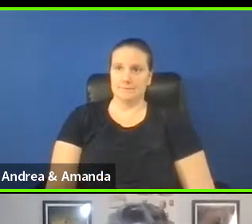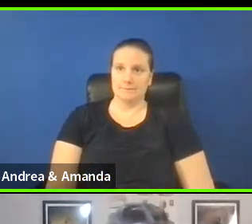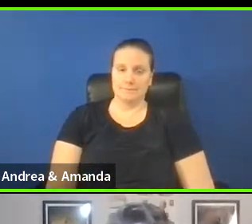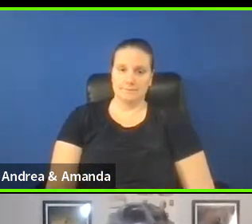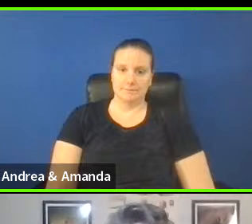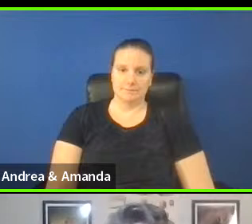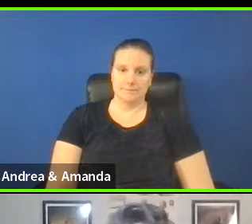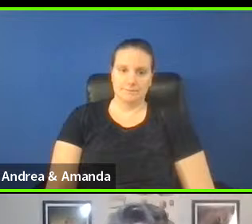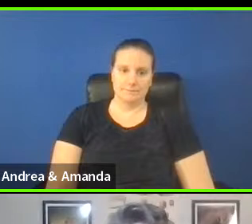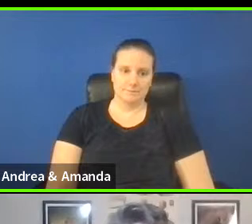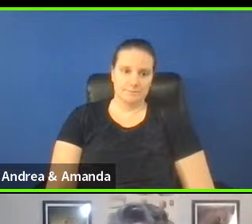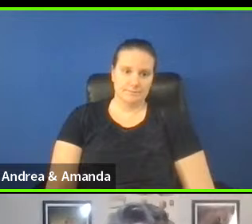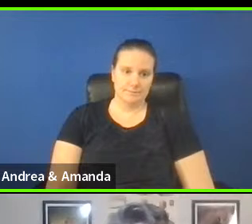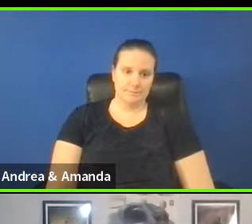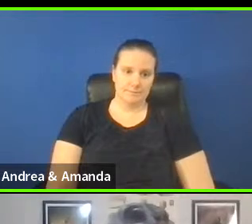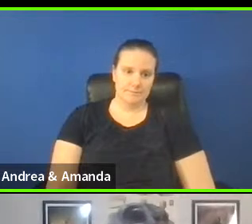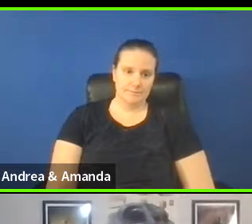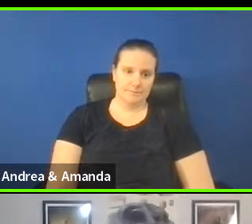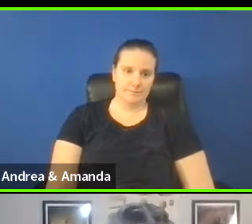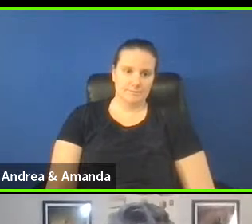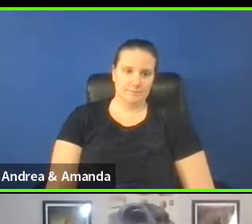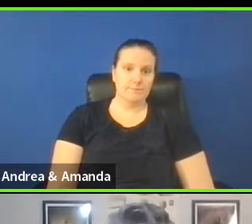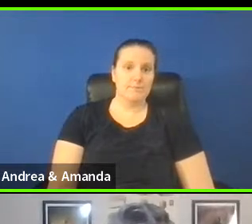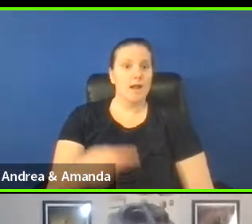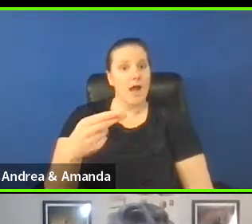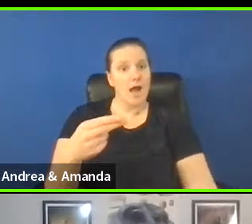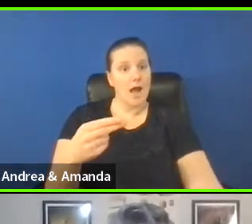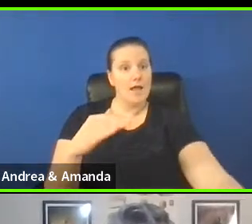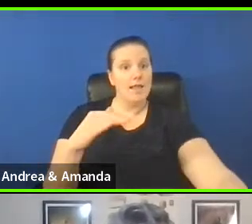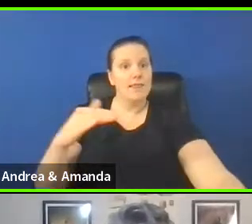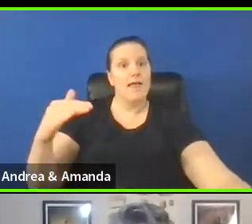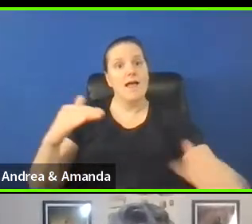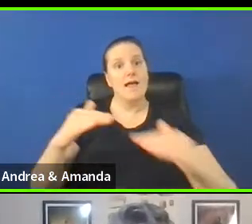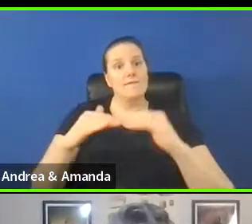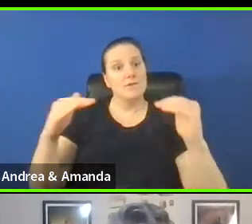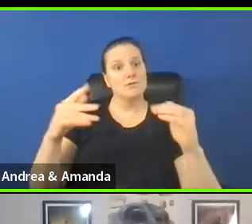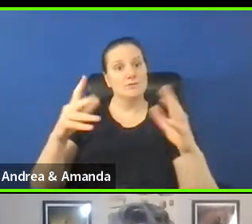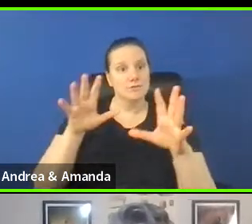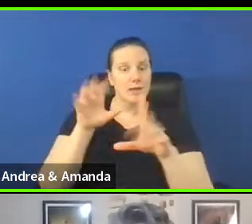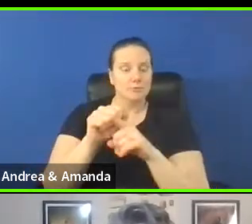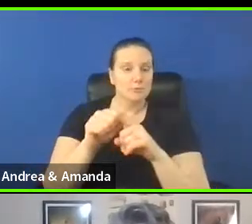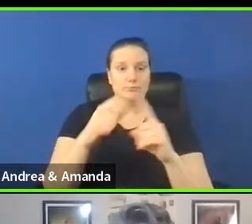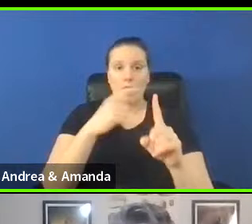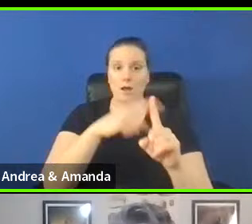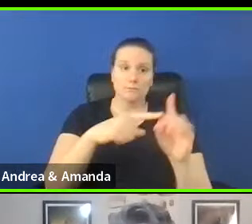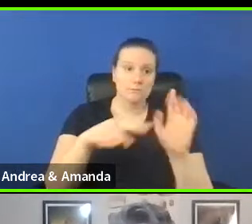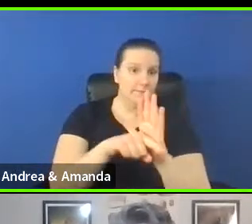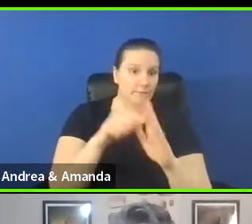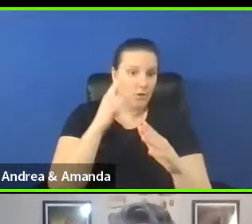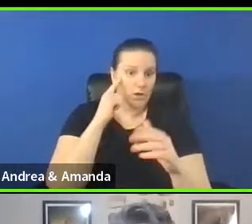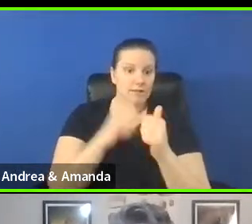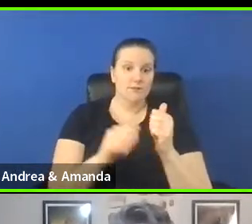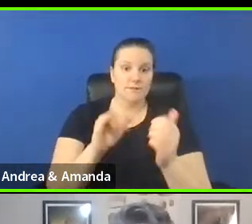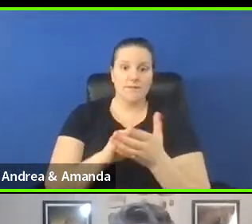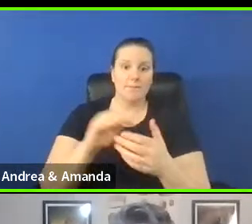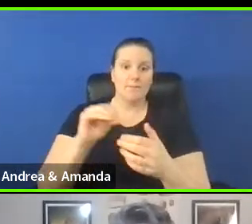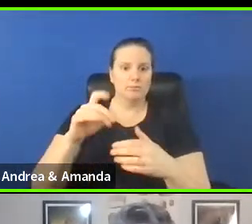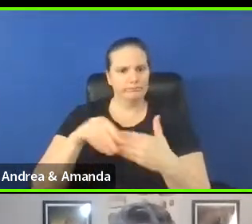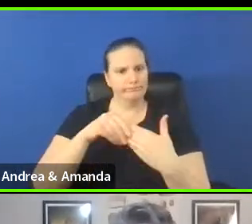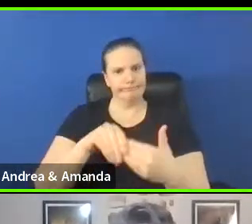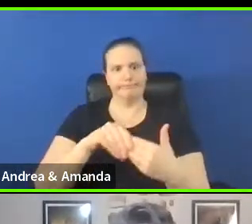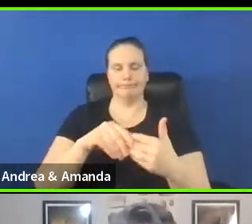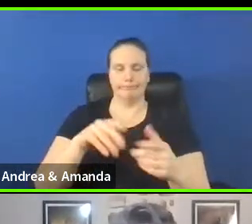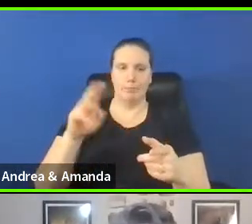Yeah, so at a high level, in terms of sort of capturing the pros and cons of each of the modes, that certainly the nimbleness of BRT